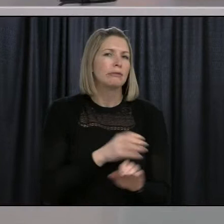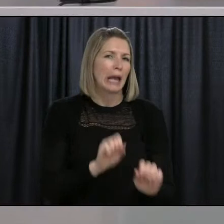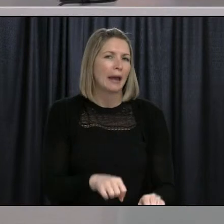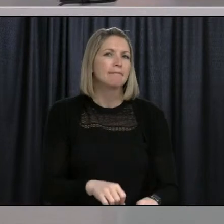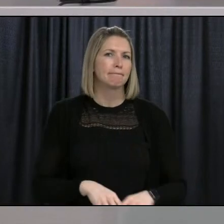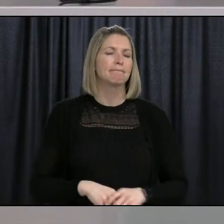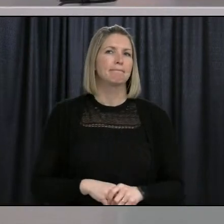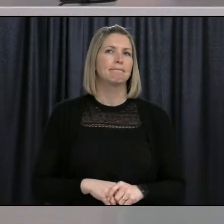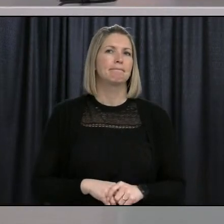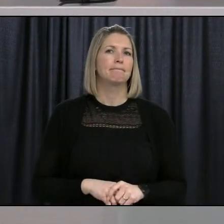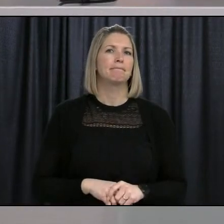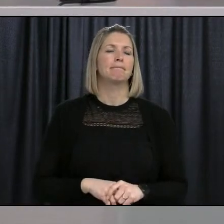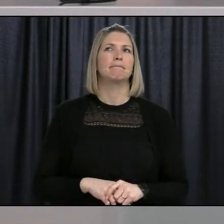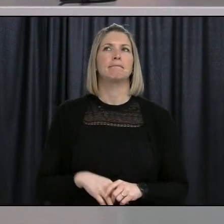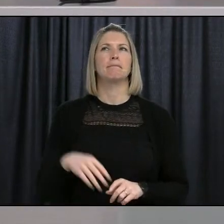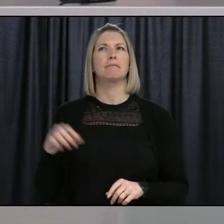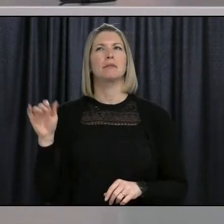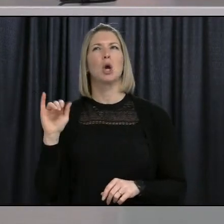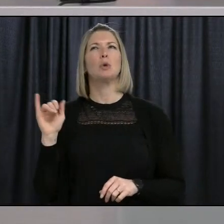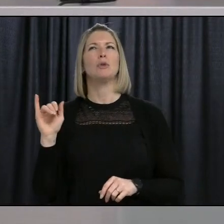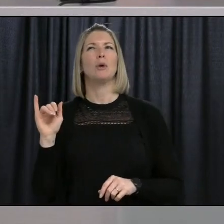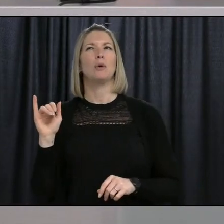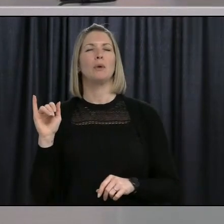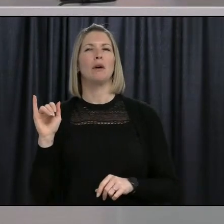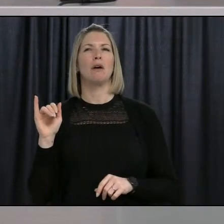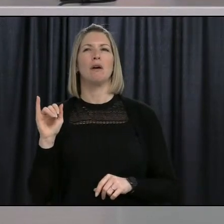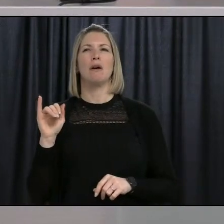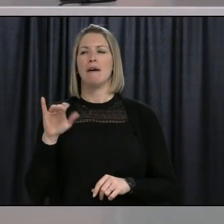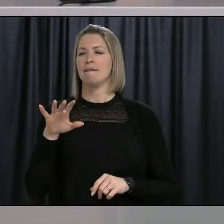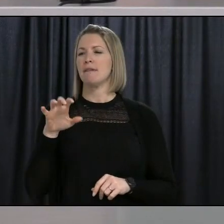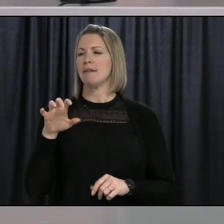Second question, the 500,000 doses of